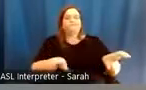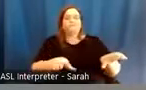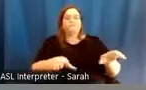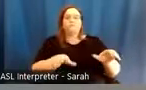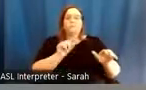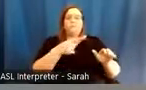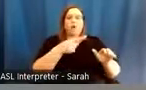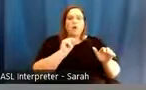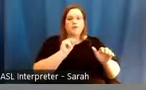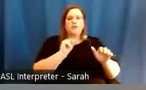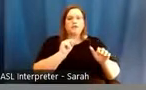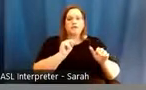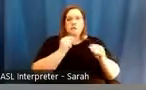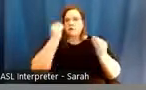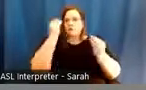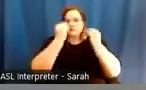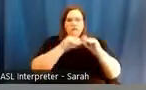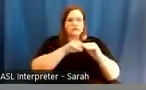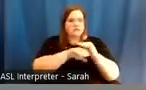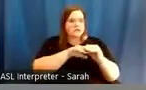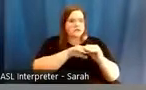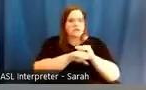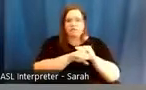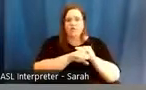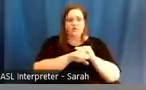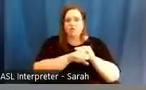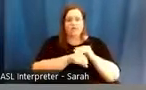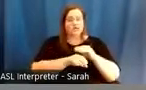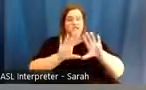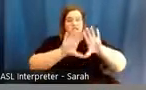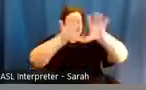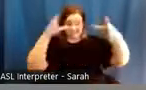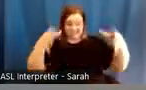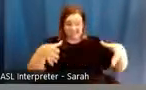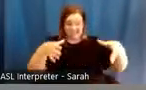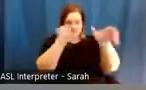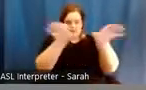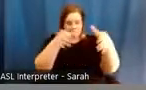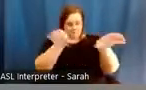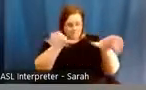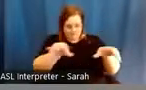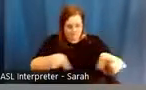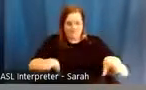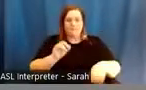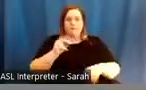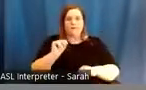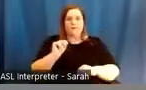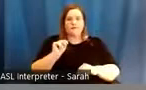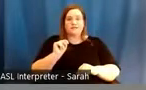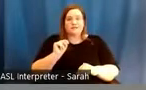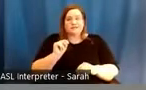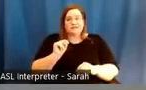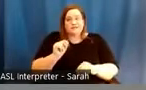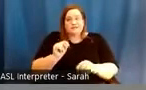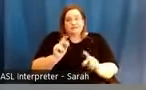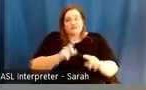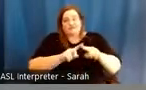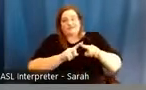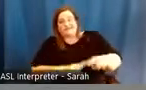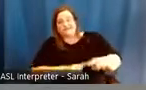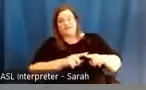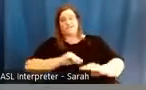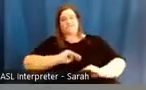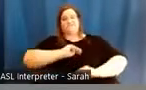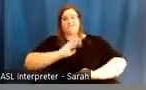and requirements. They were simply broken apart into apartments. And that's what a lot of folks have to depend on to serve their housing